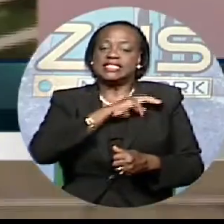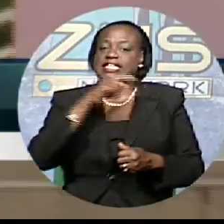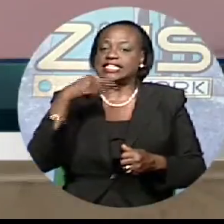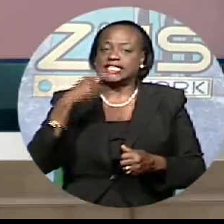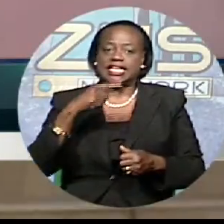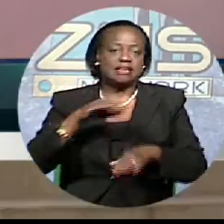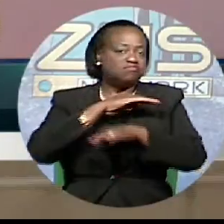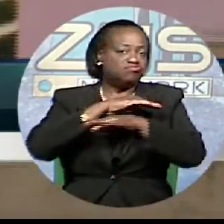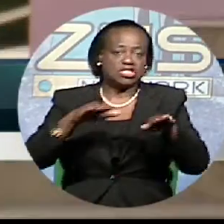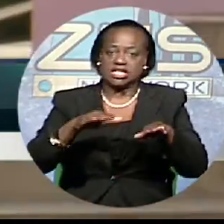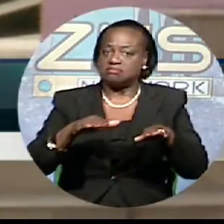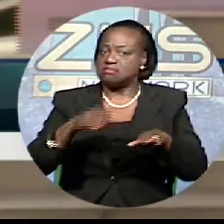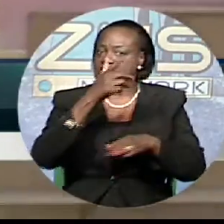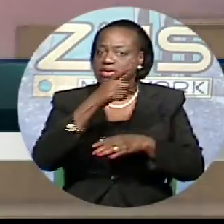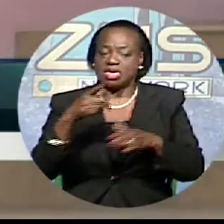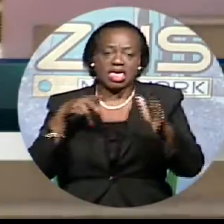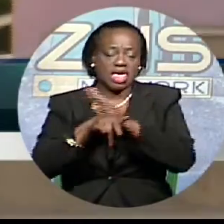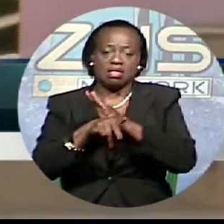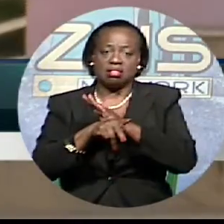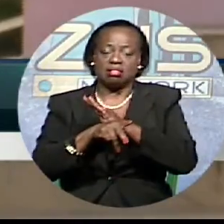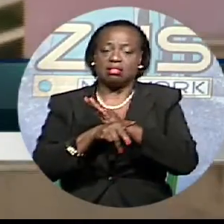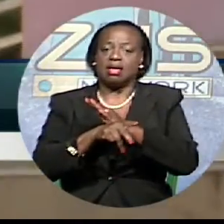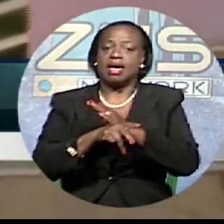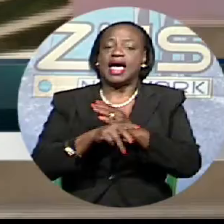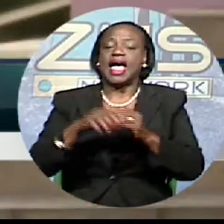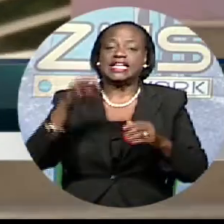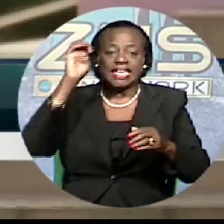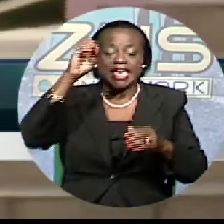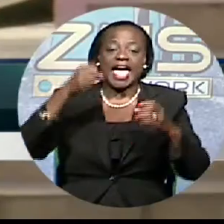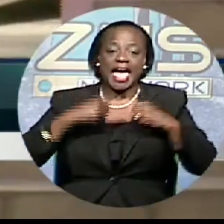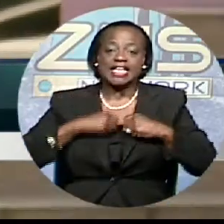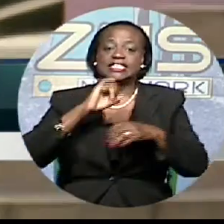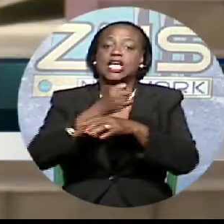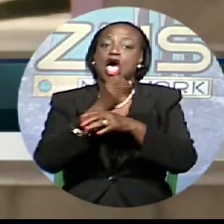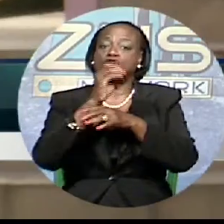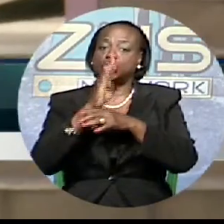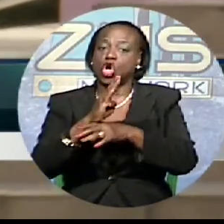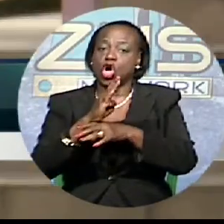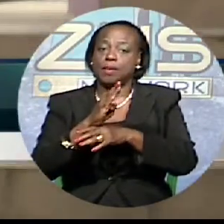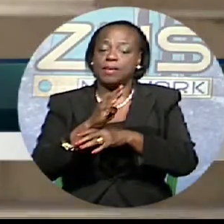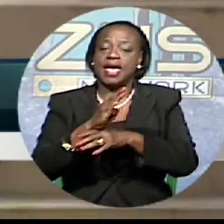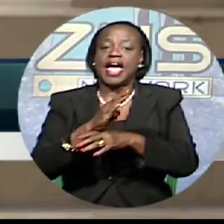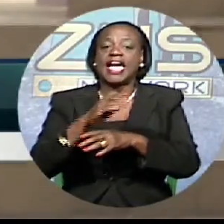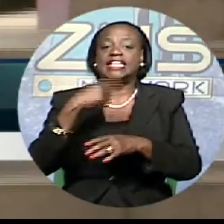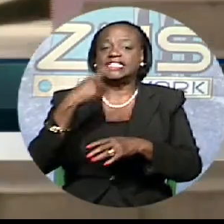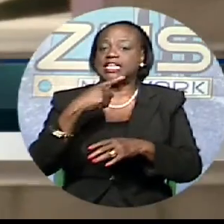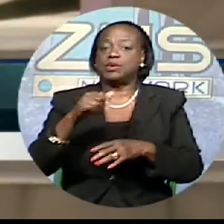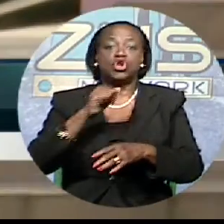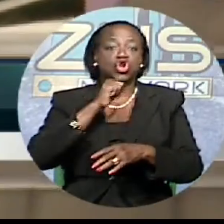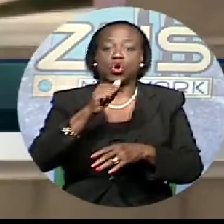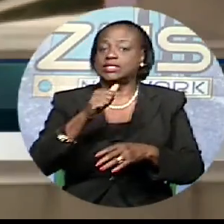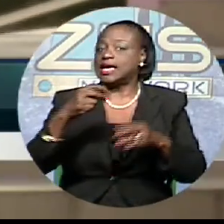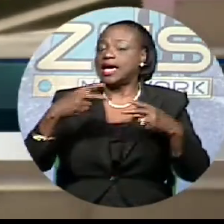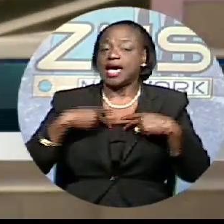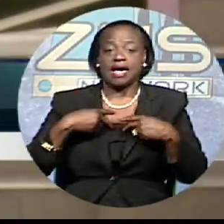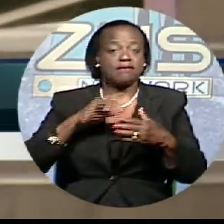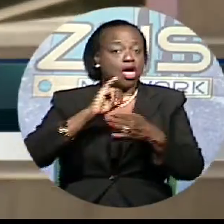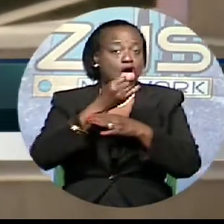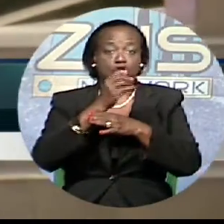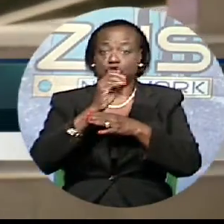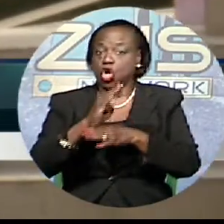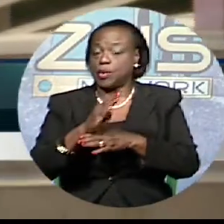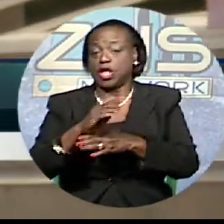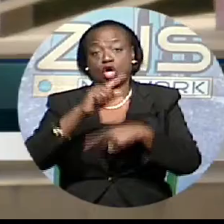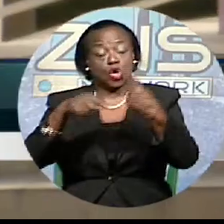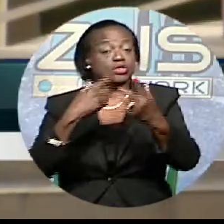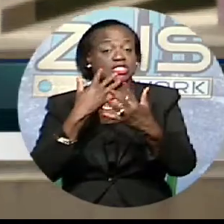that he didn't commit the crimes. He also told the court he has a job and expressed concern that he would be unemployed after being placed on remand. The court noted